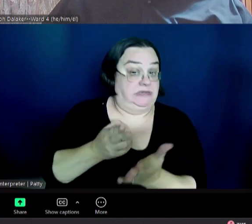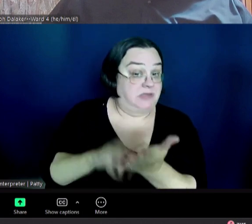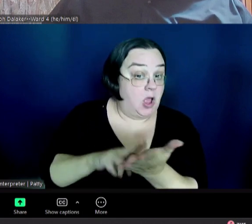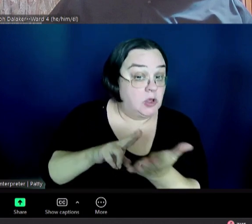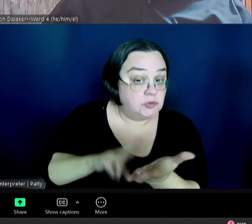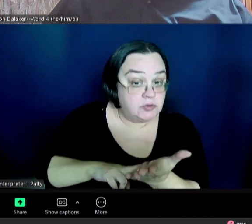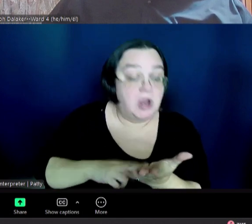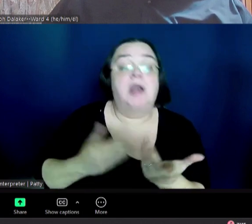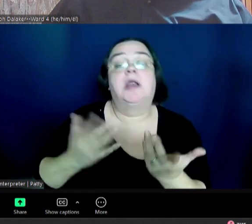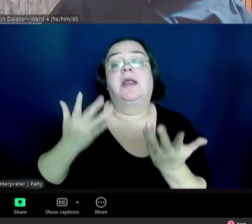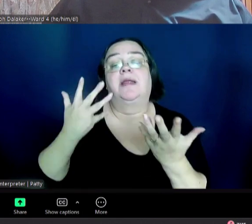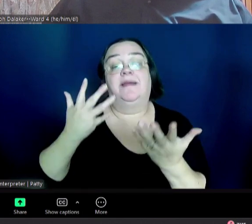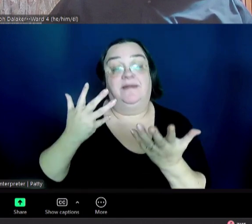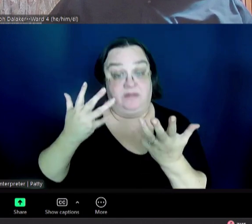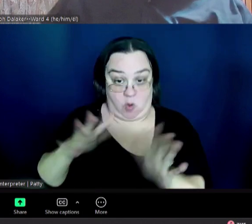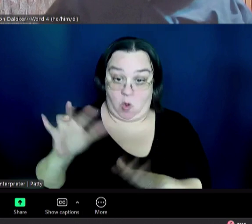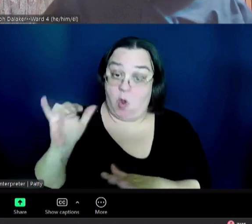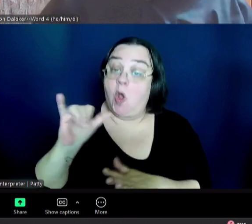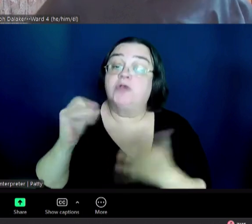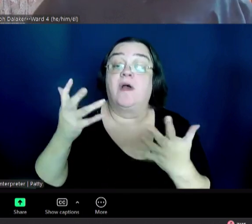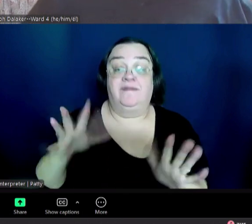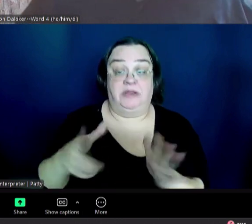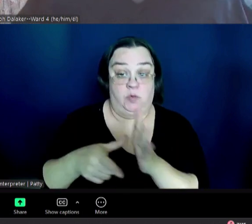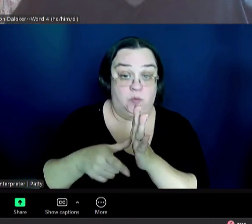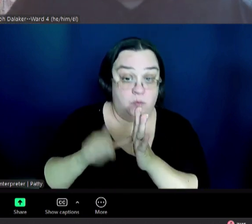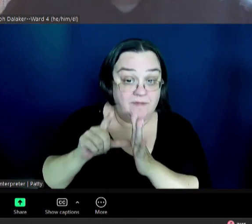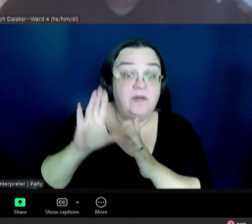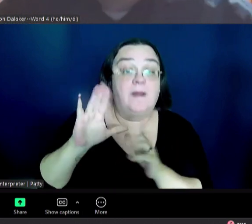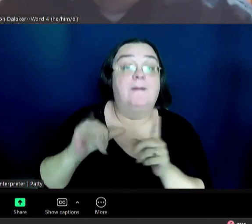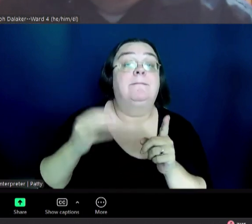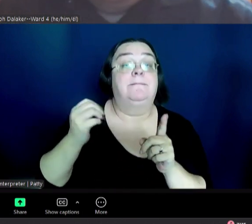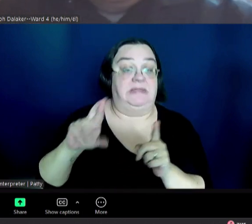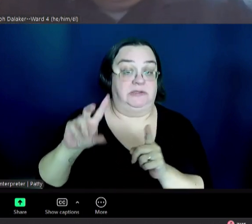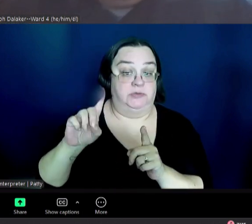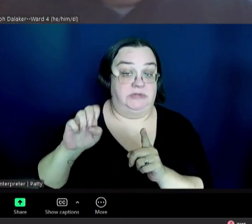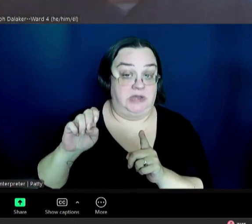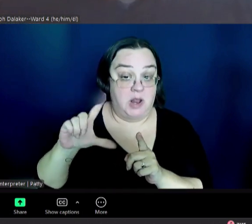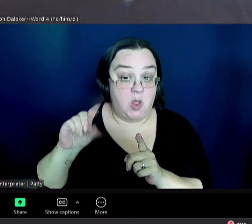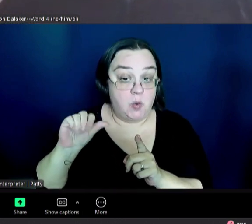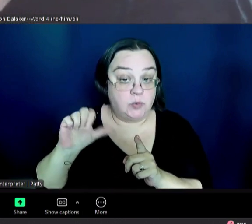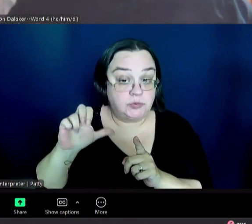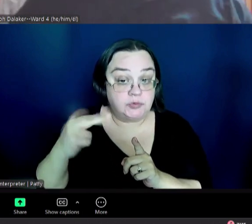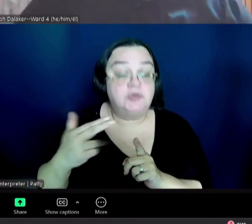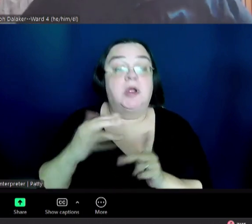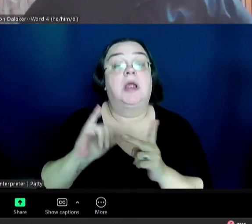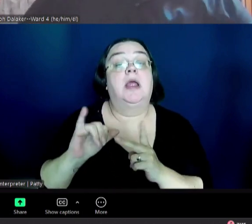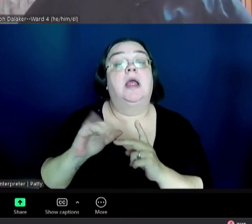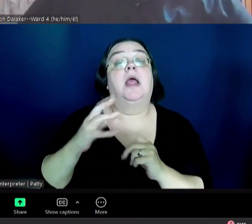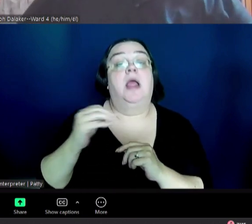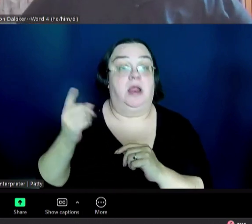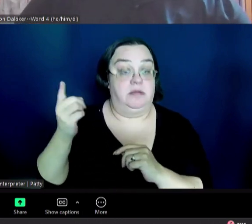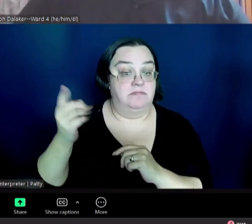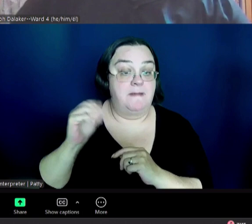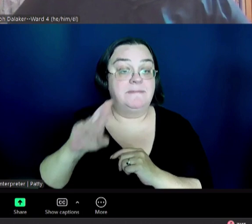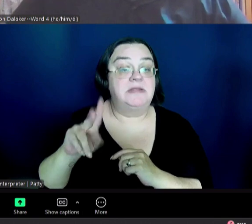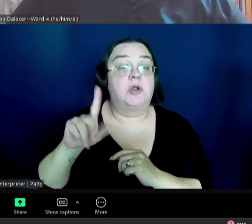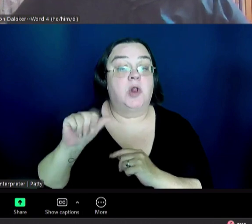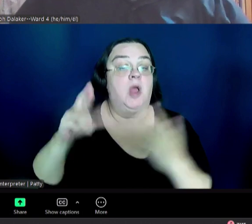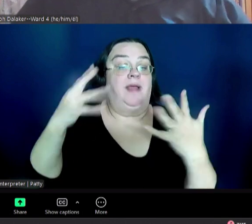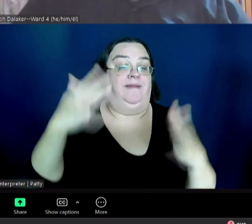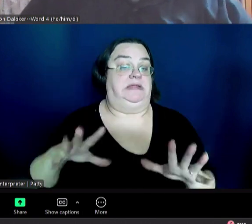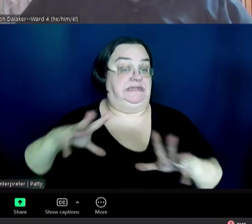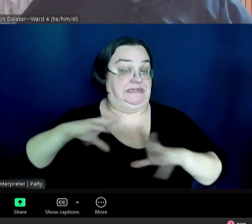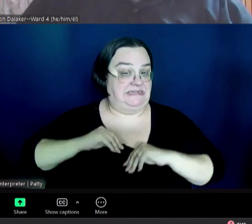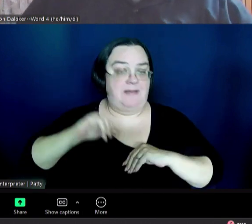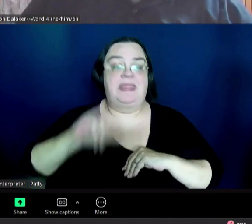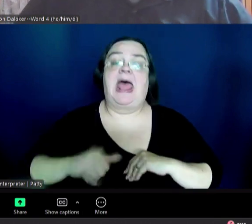It's been reviewed as well by Mr. Deloach, and Mr. Farr has accepted that. I would want to note one